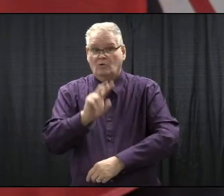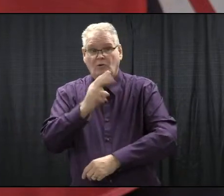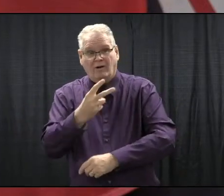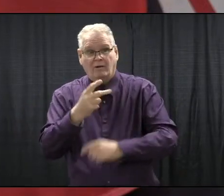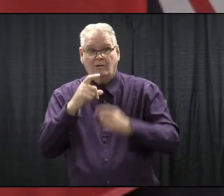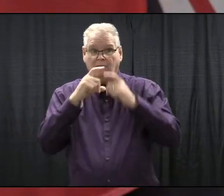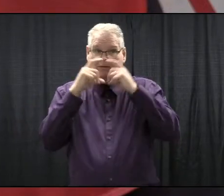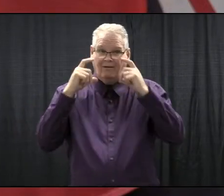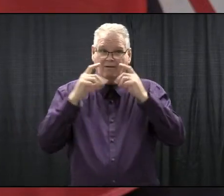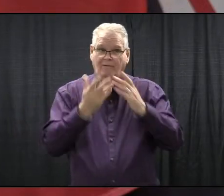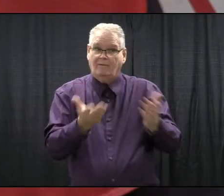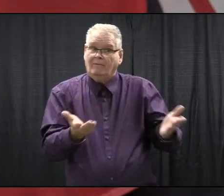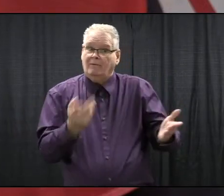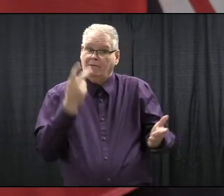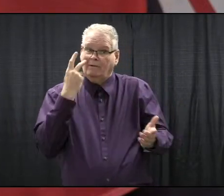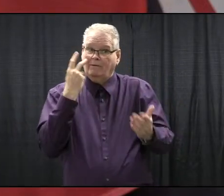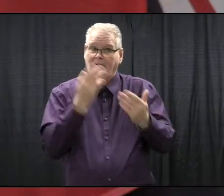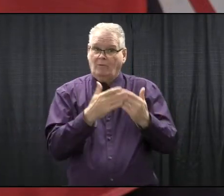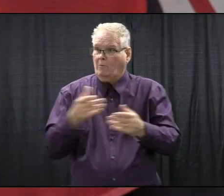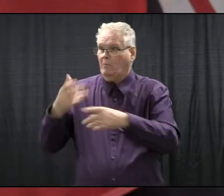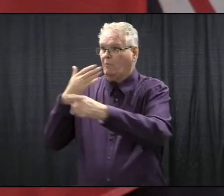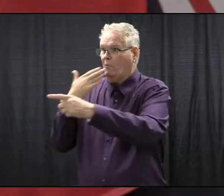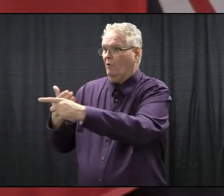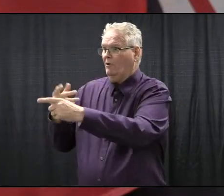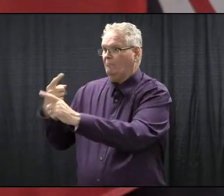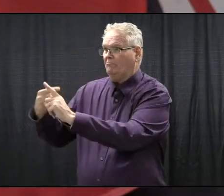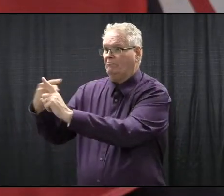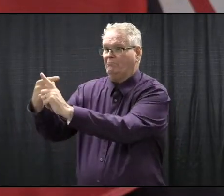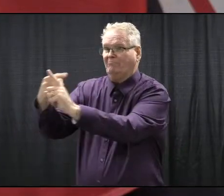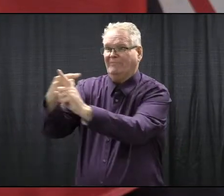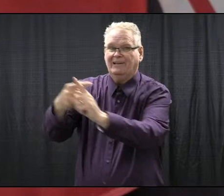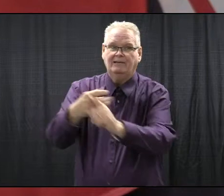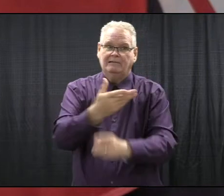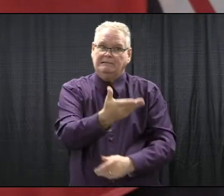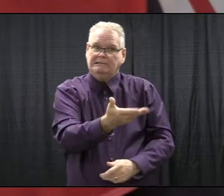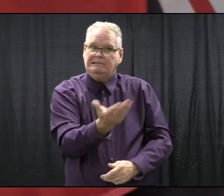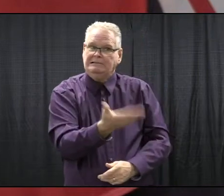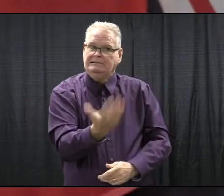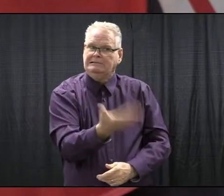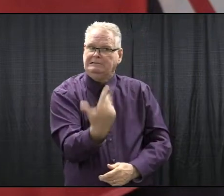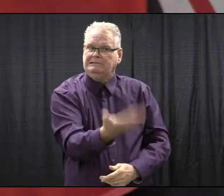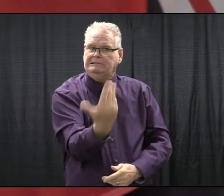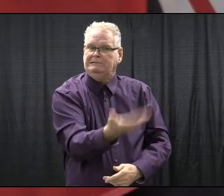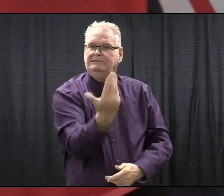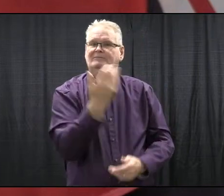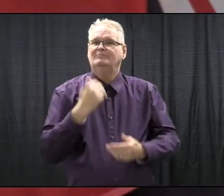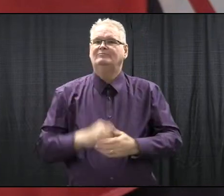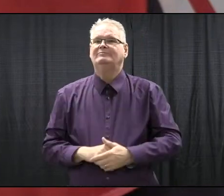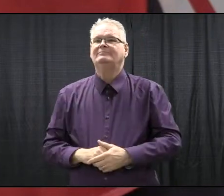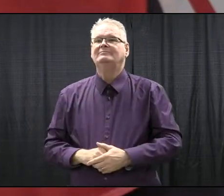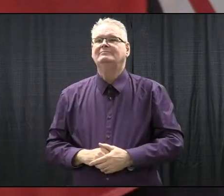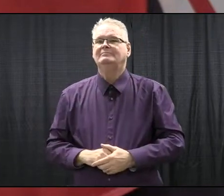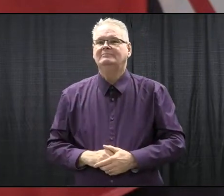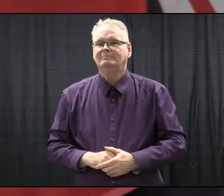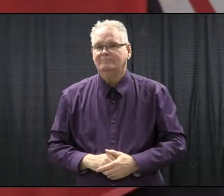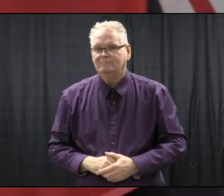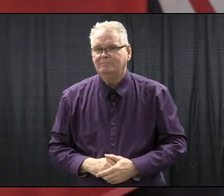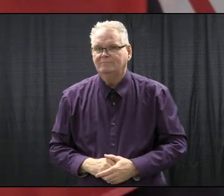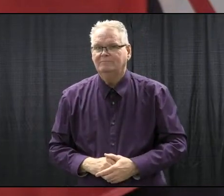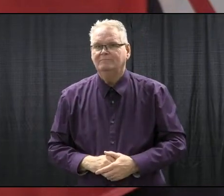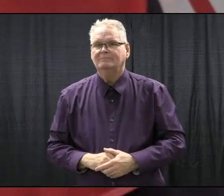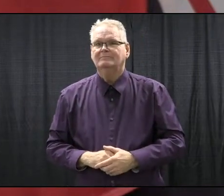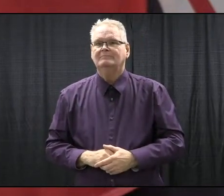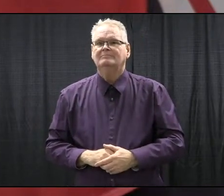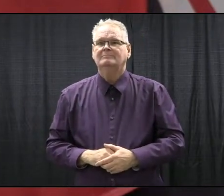vaccination rates going up, we've also looked at another area that was very difficult for us in the beginning, which was the area of visiting in long-term